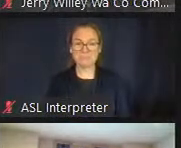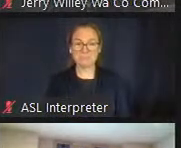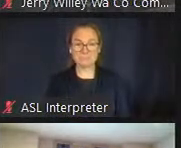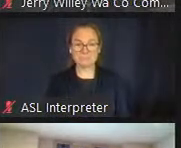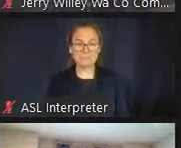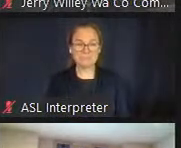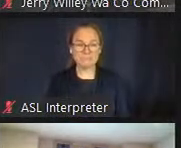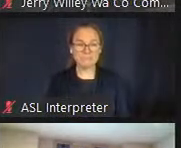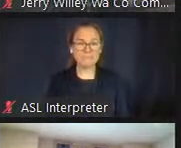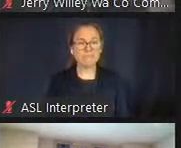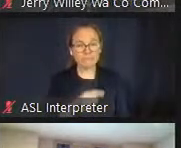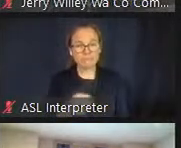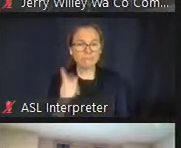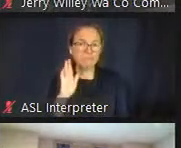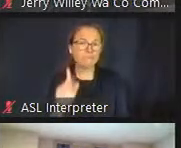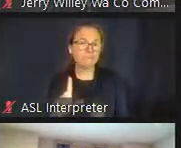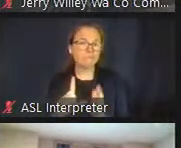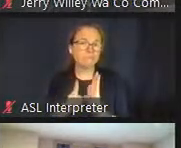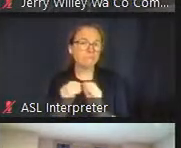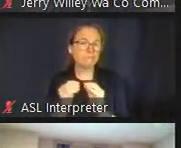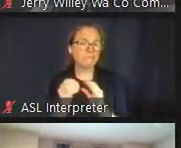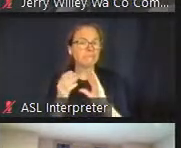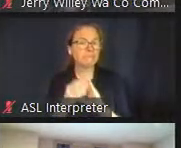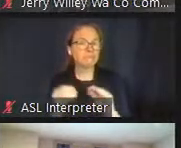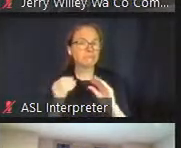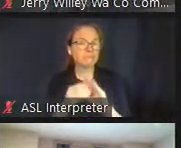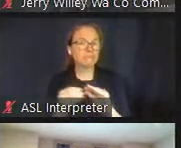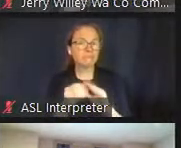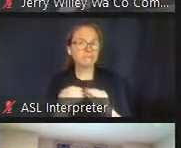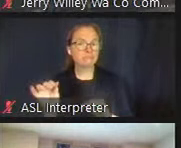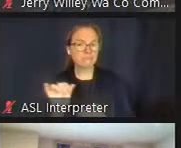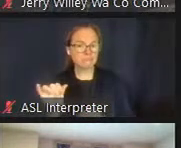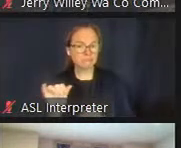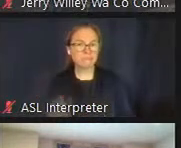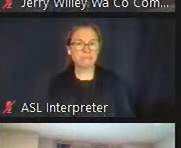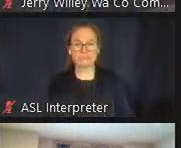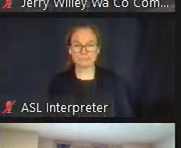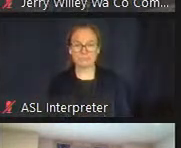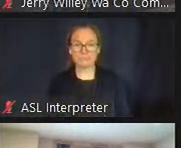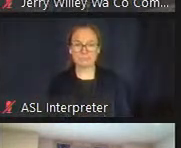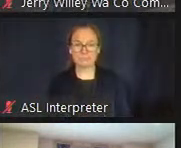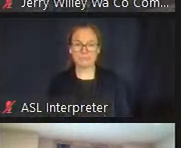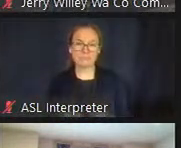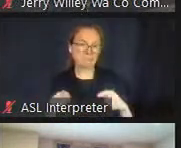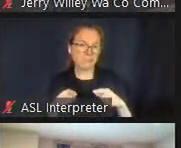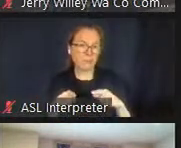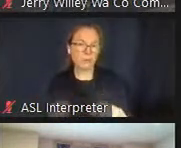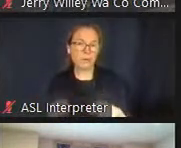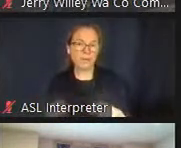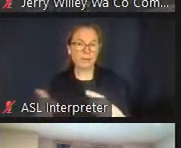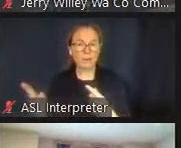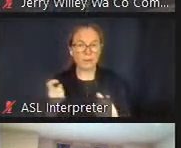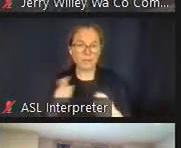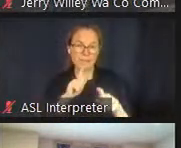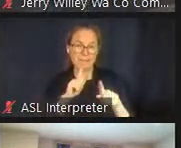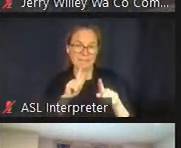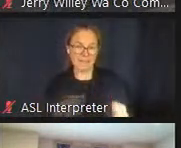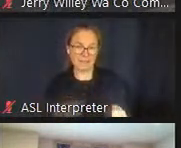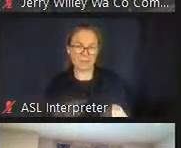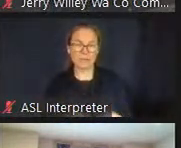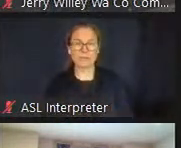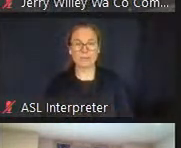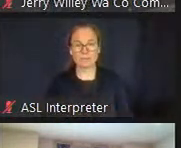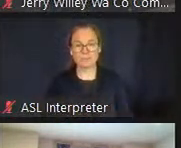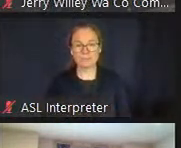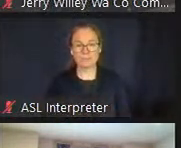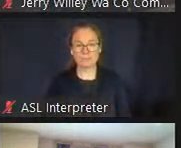we share the lion's share of our meeting, our town hall, with questions and answers